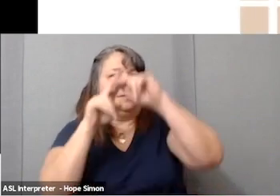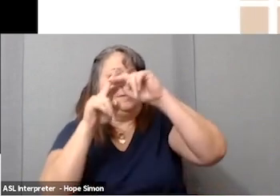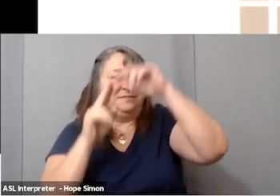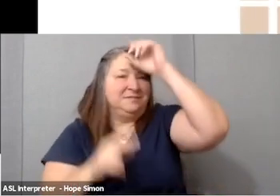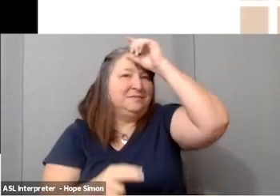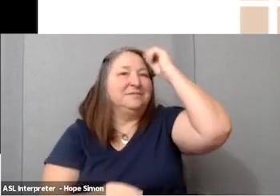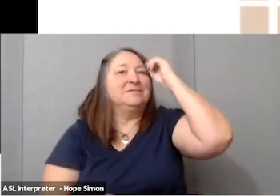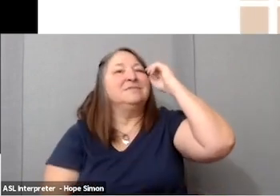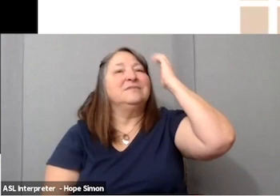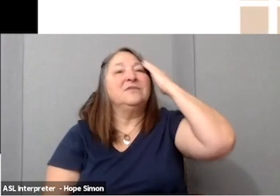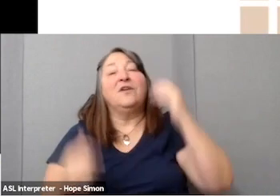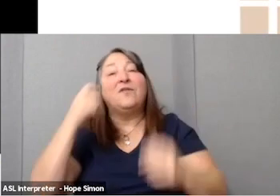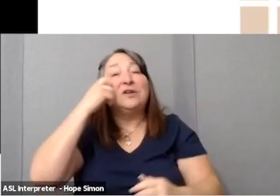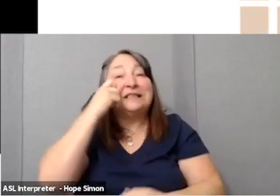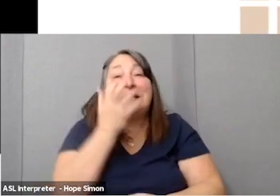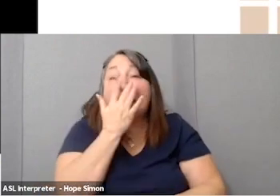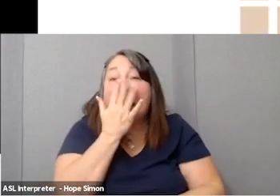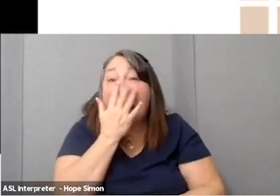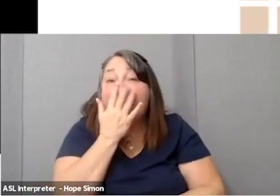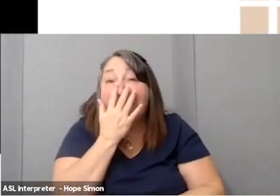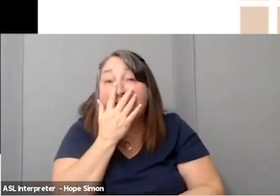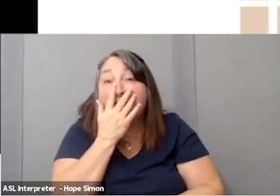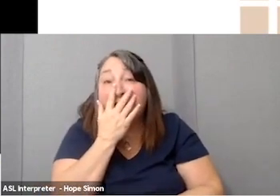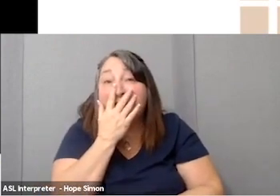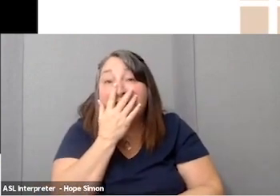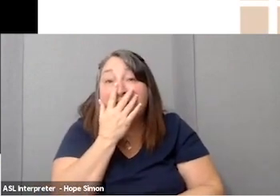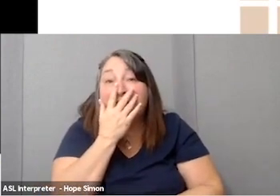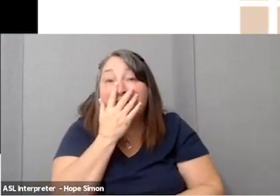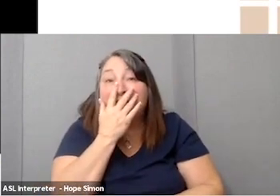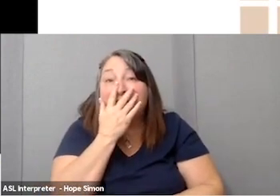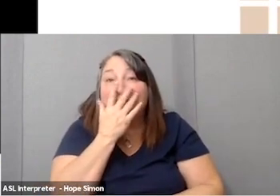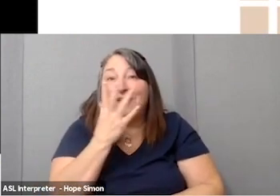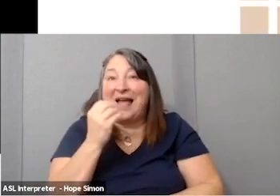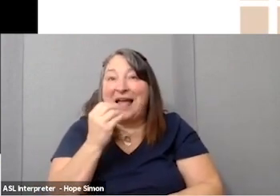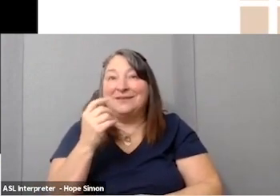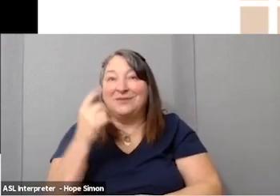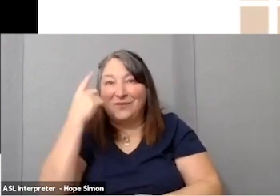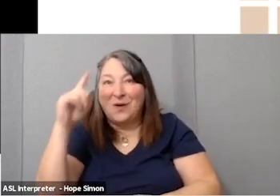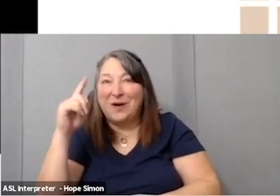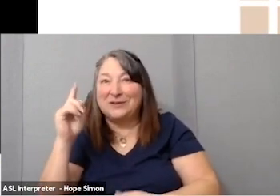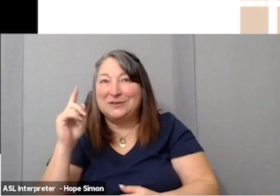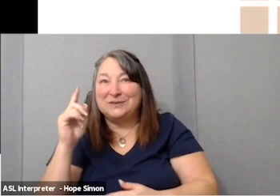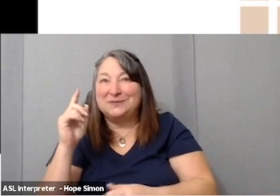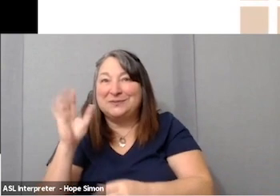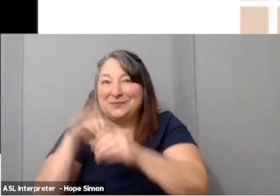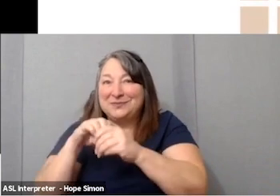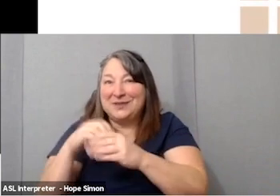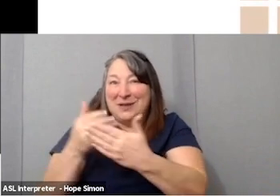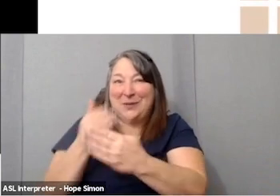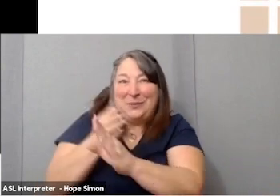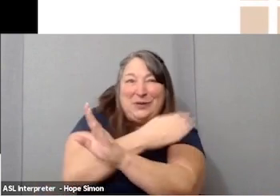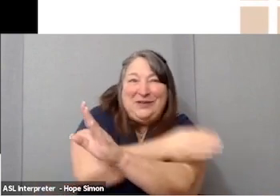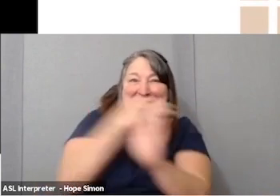So as far as skin tone goes, and speaking to the previous slides, we see there's a preference for lighter